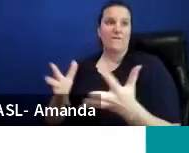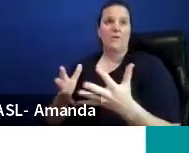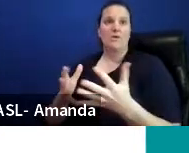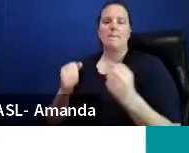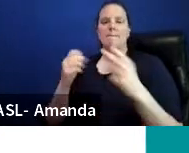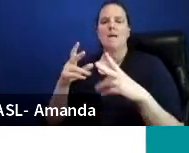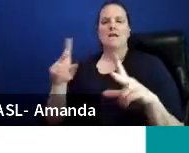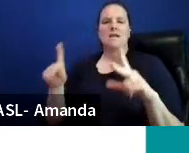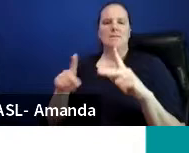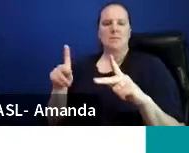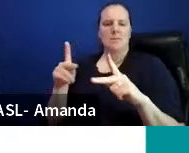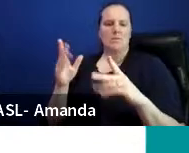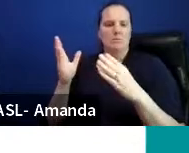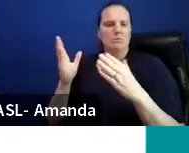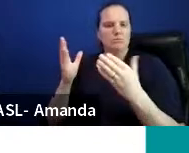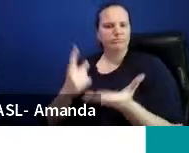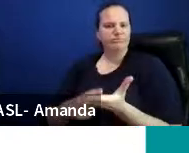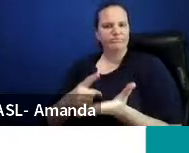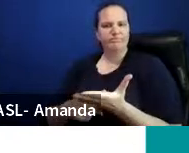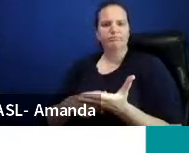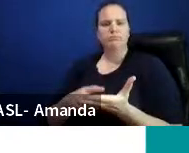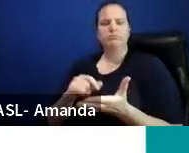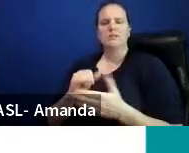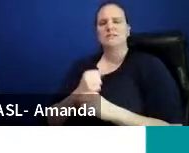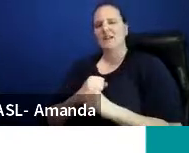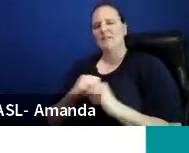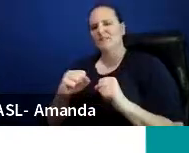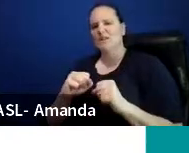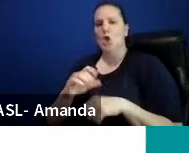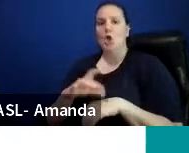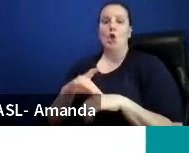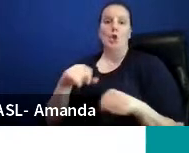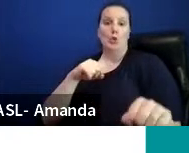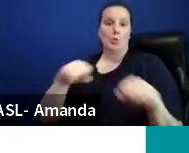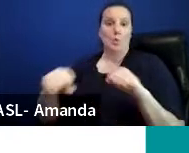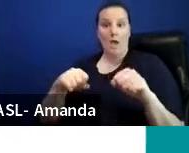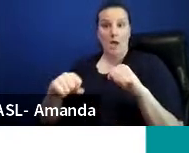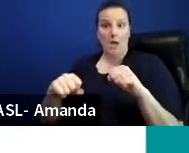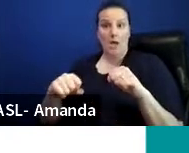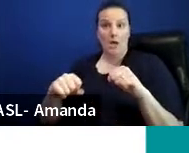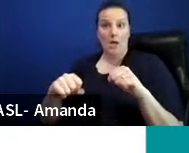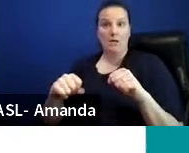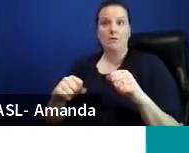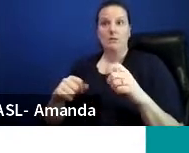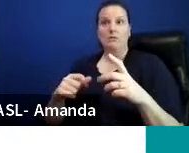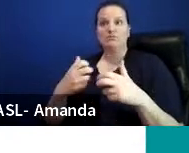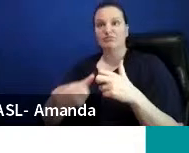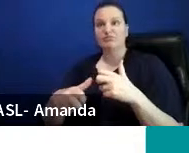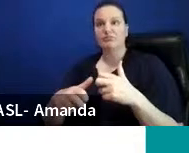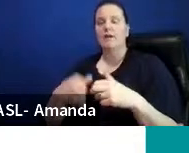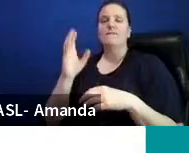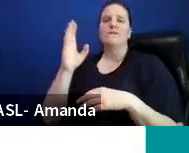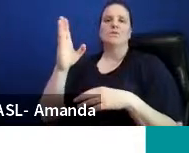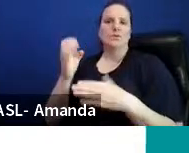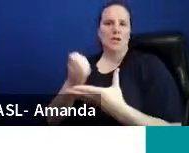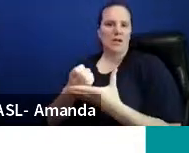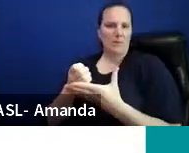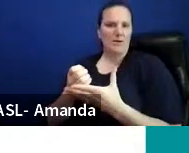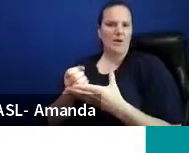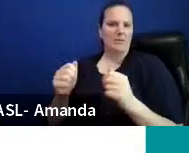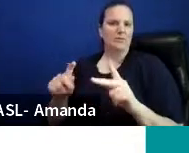of folks brought up safety and earthquake resiliency, future economic